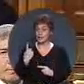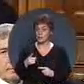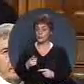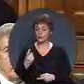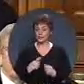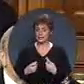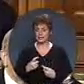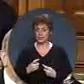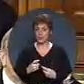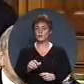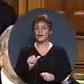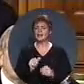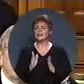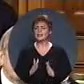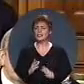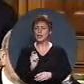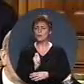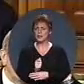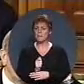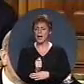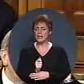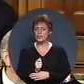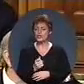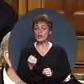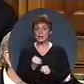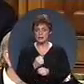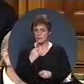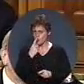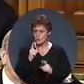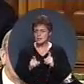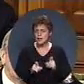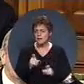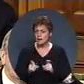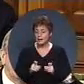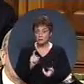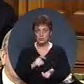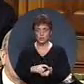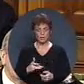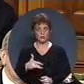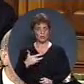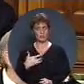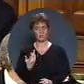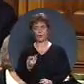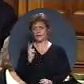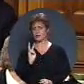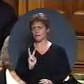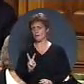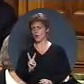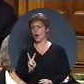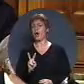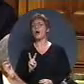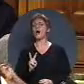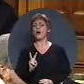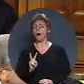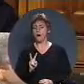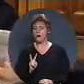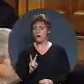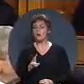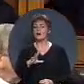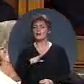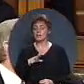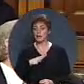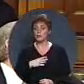found that the captain was misreporting catch. Our colleagues from the EU came on board, verified that.